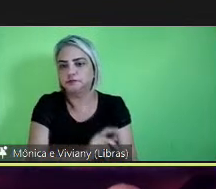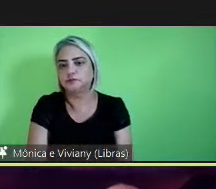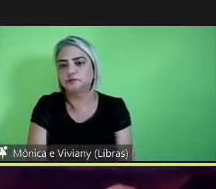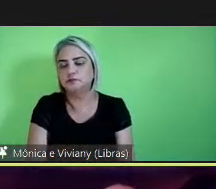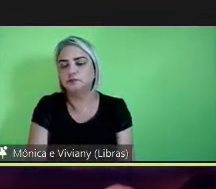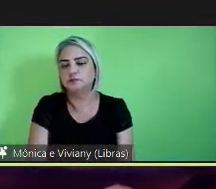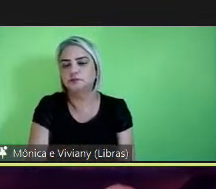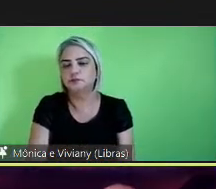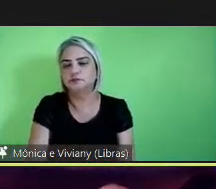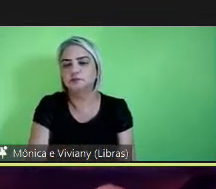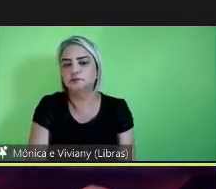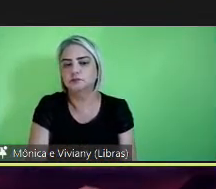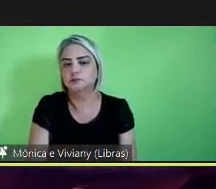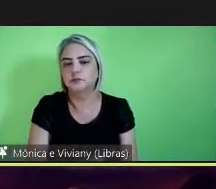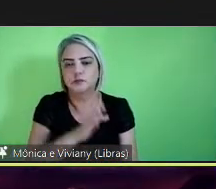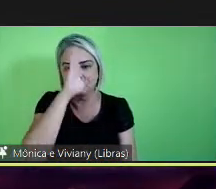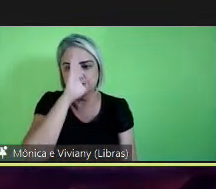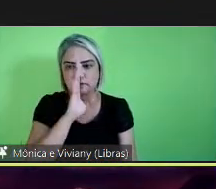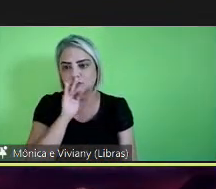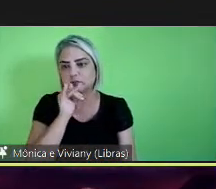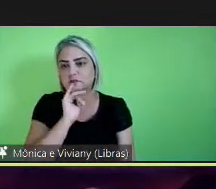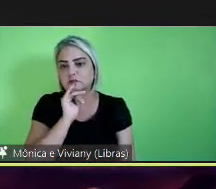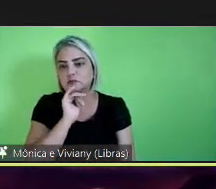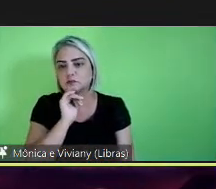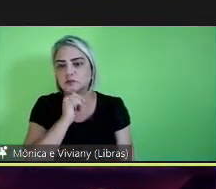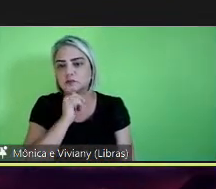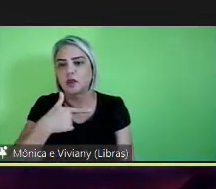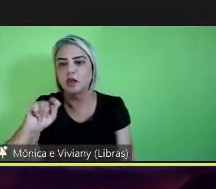Attending a gym, having a fitness